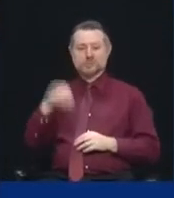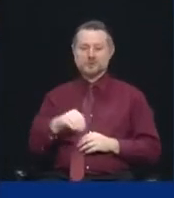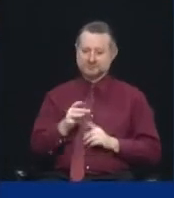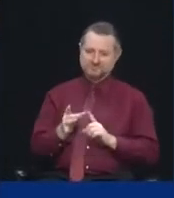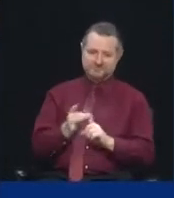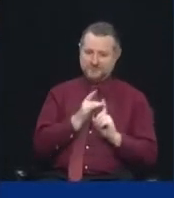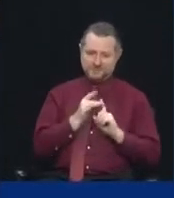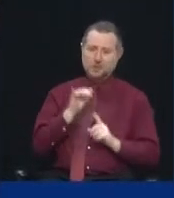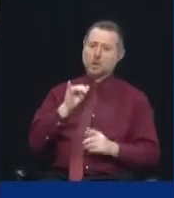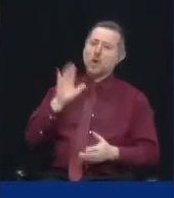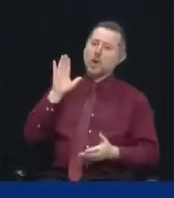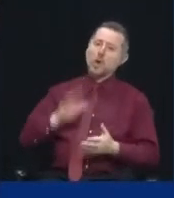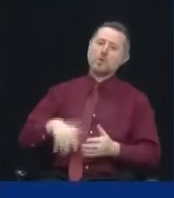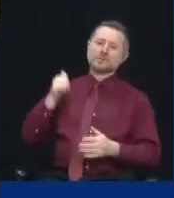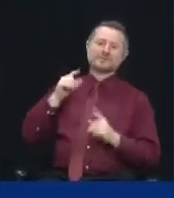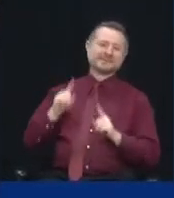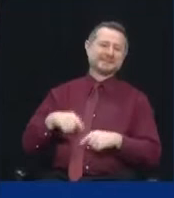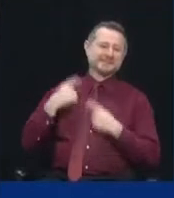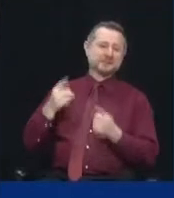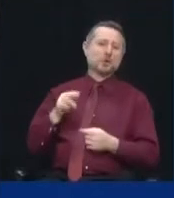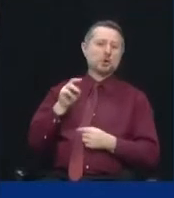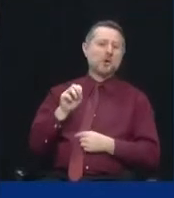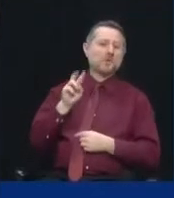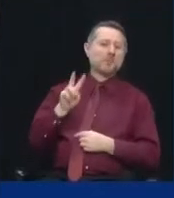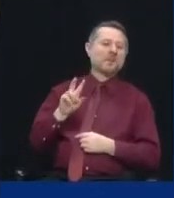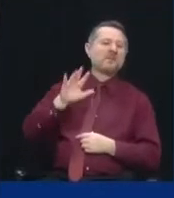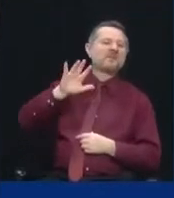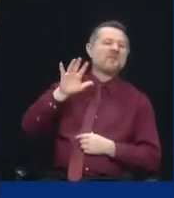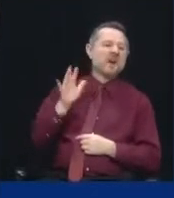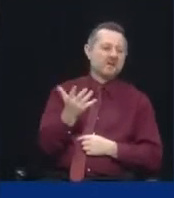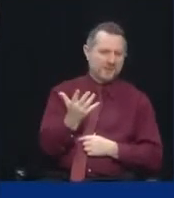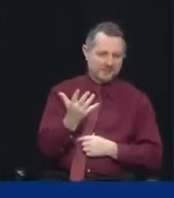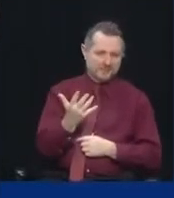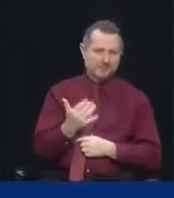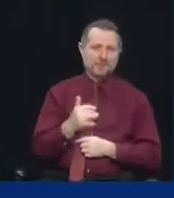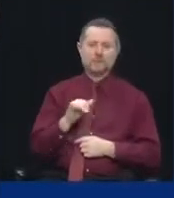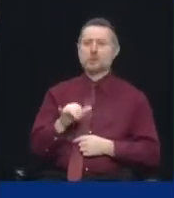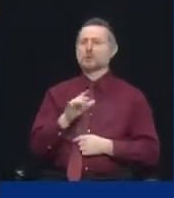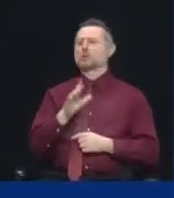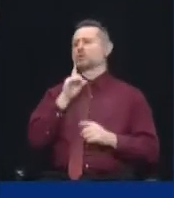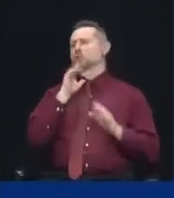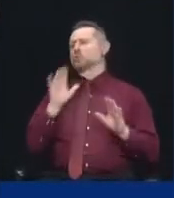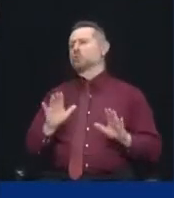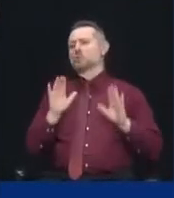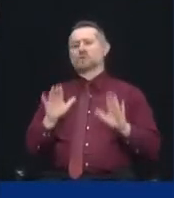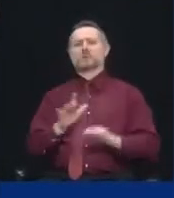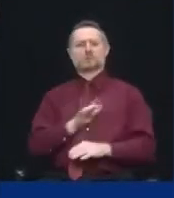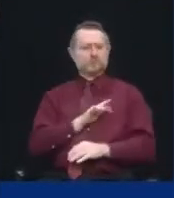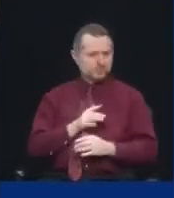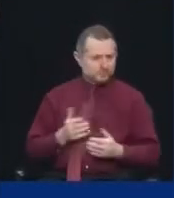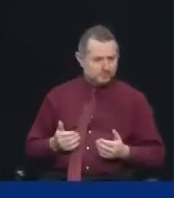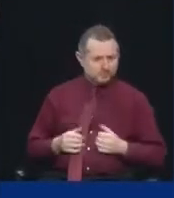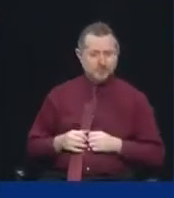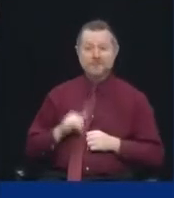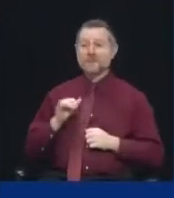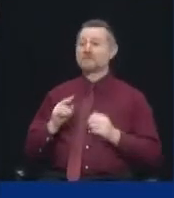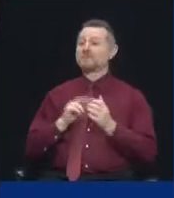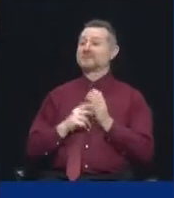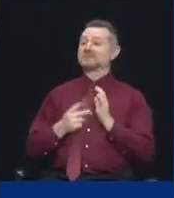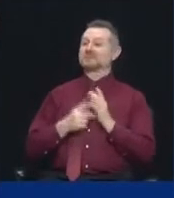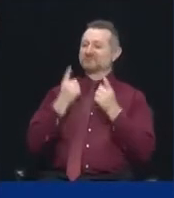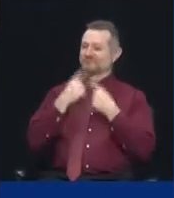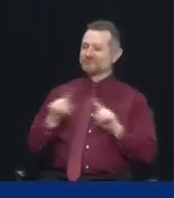since November 5th, which is a very big deal. That means we're back to where we were in early